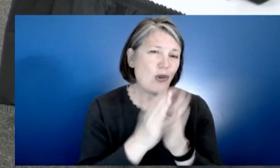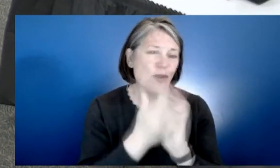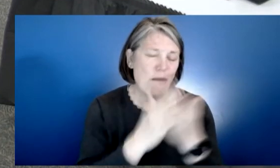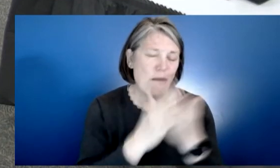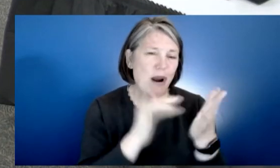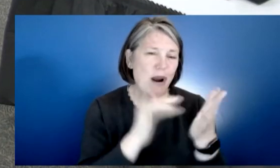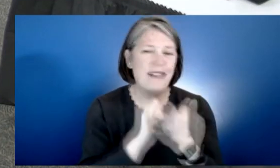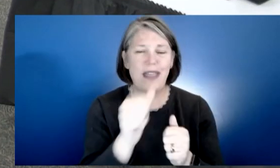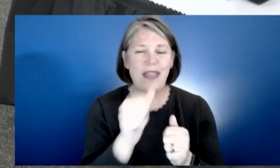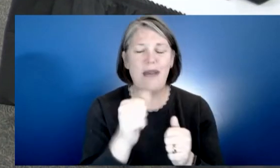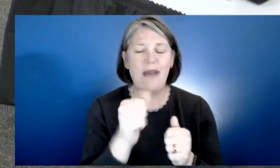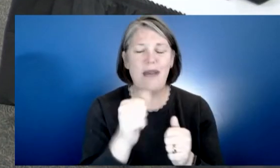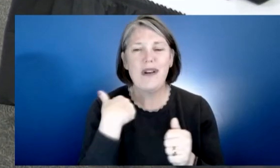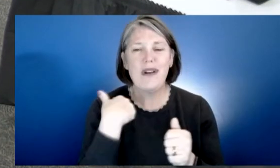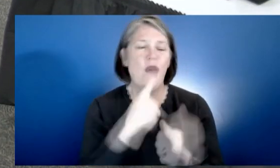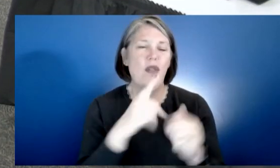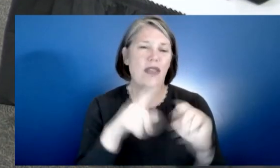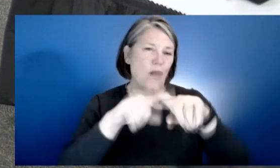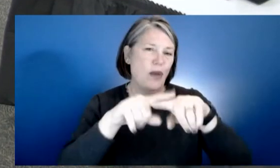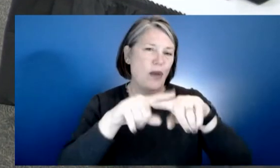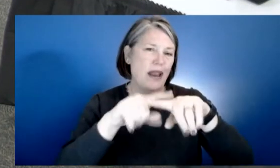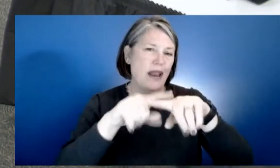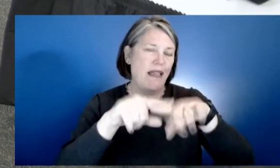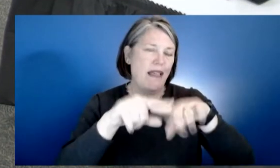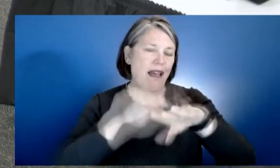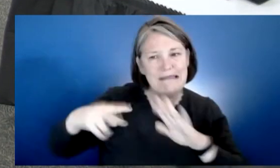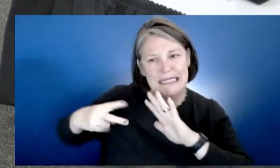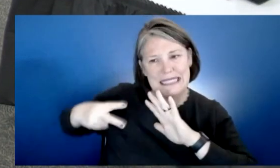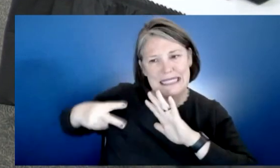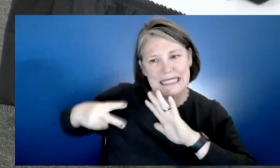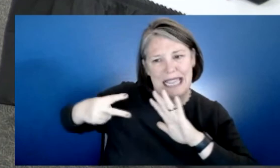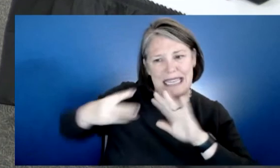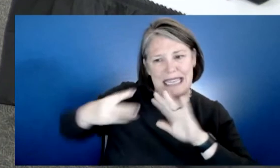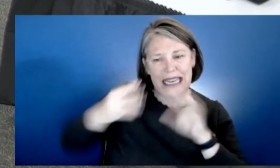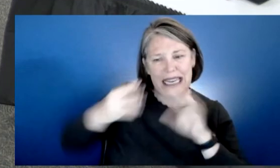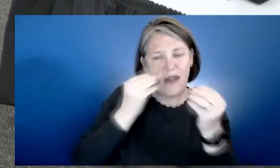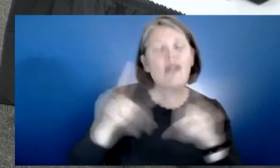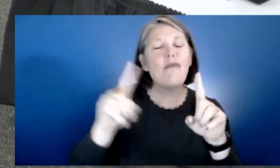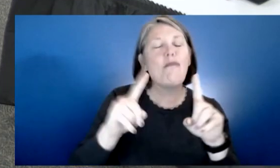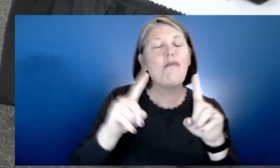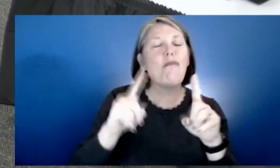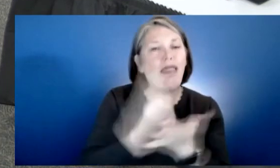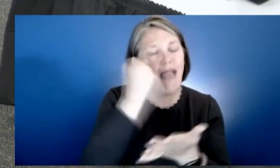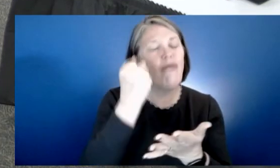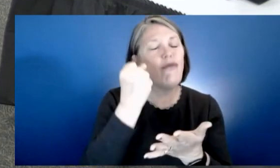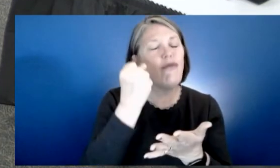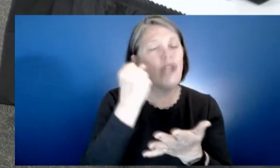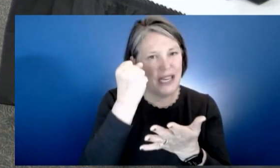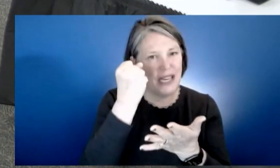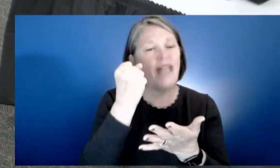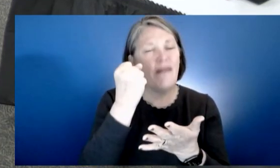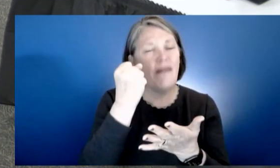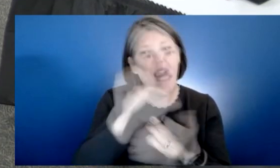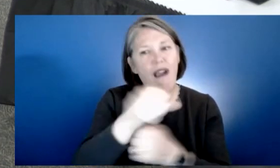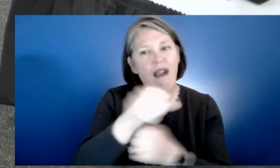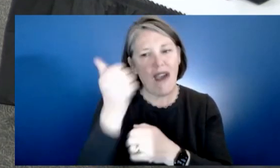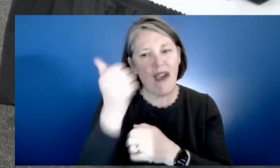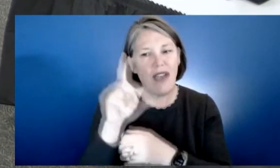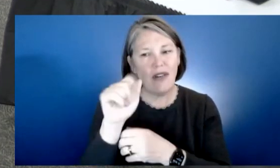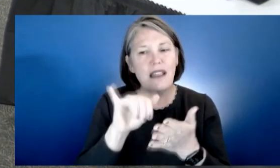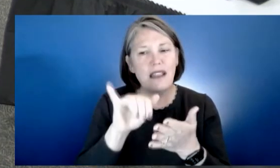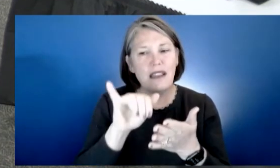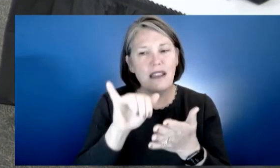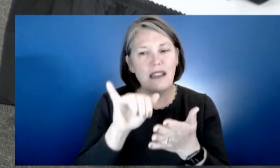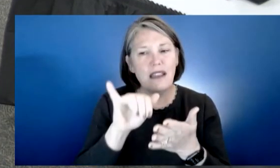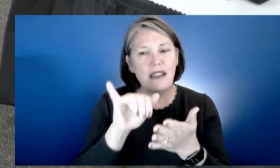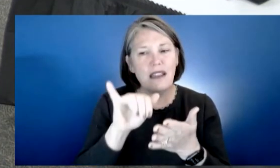we're not just relying on secondary data sources, but leveraging some primary data collection as well to help flesh out